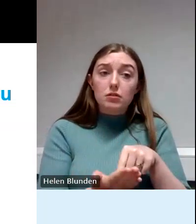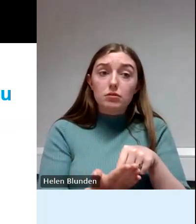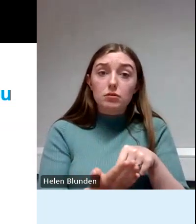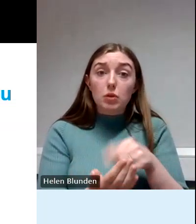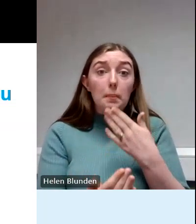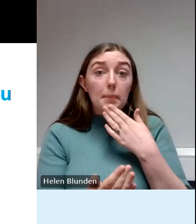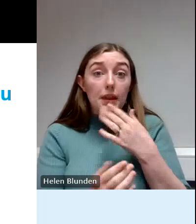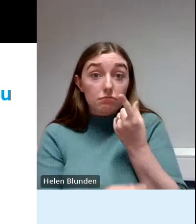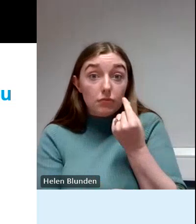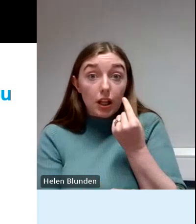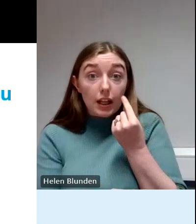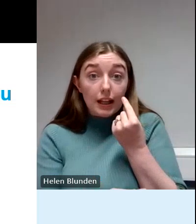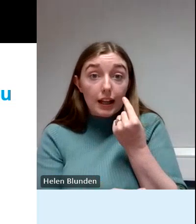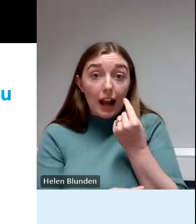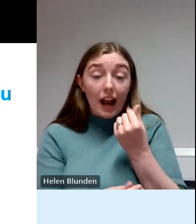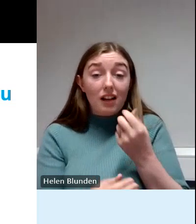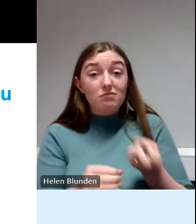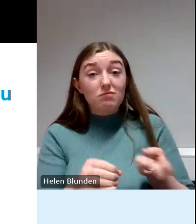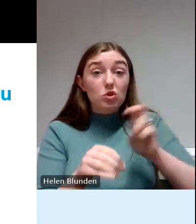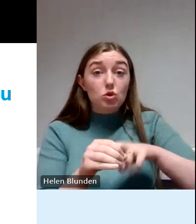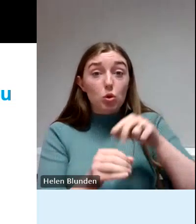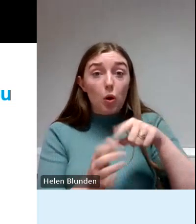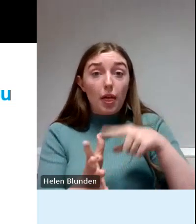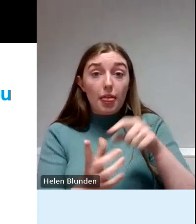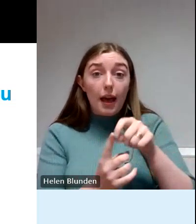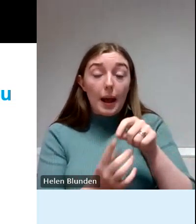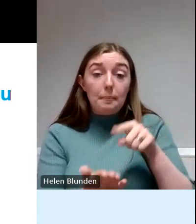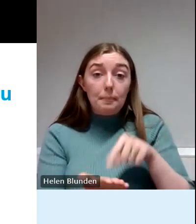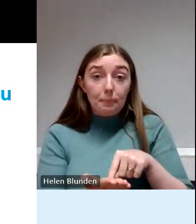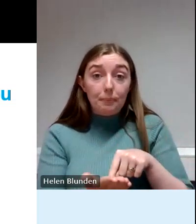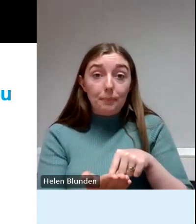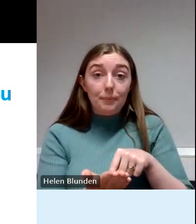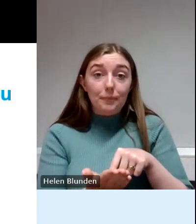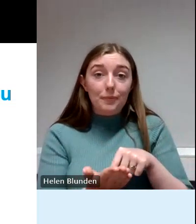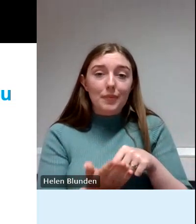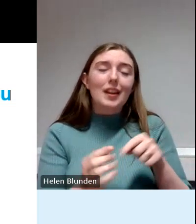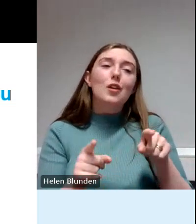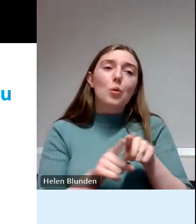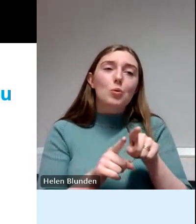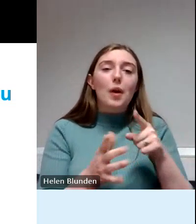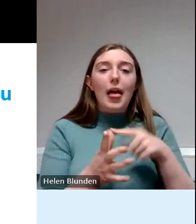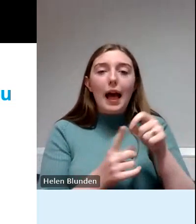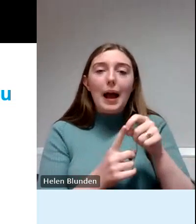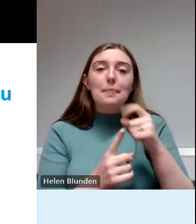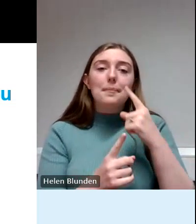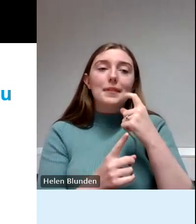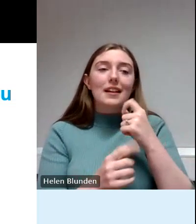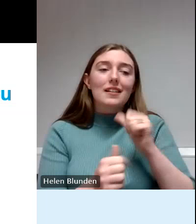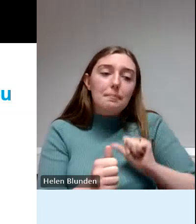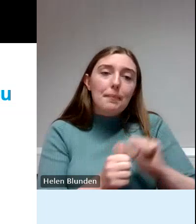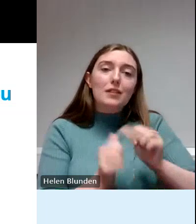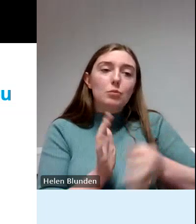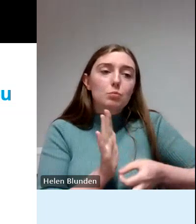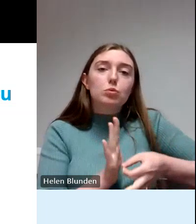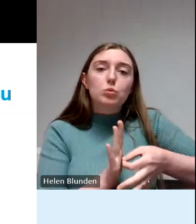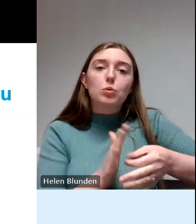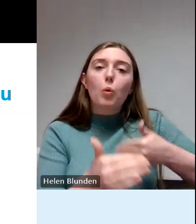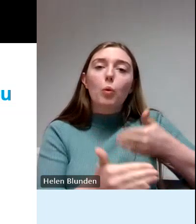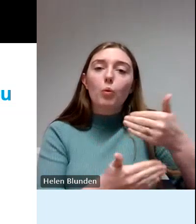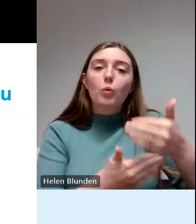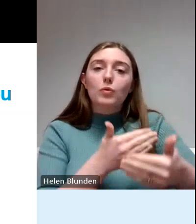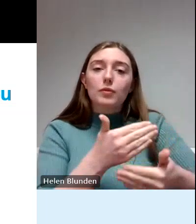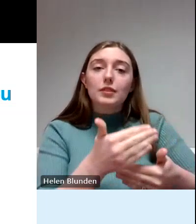to use the NHS app, and with that, as with anything like that, it develops over time and will continue to develop into a better